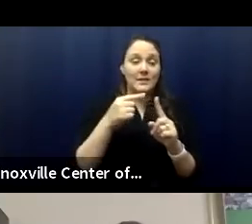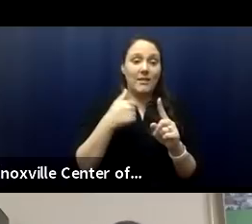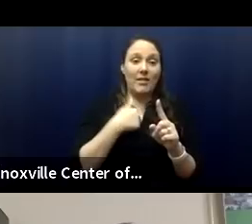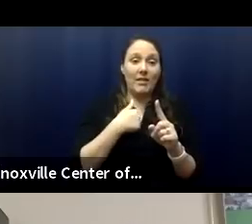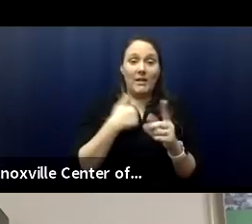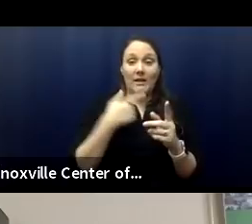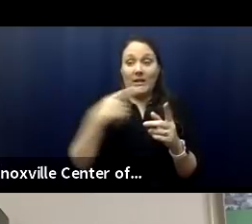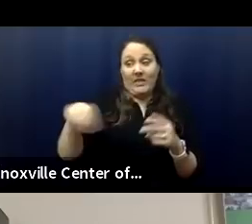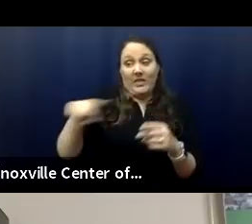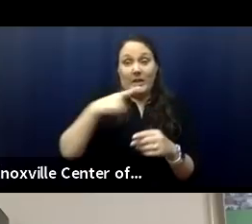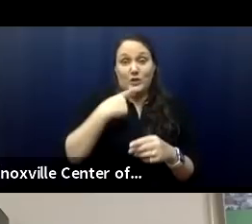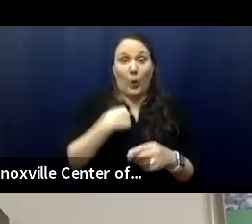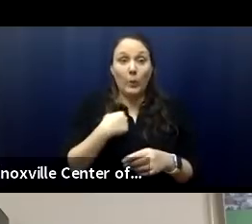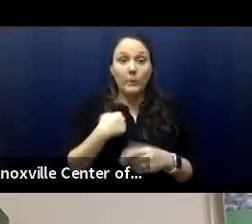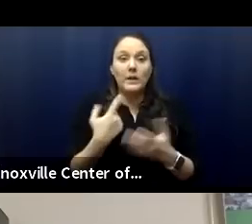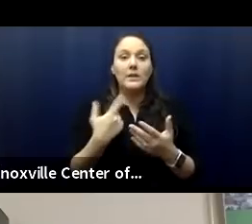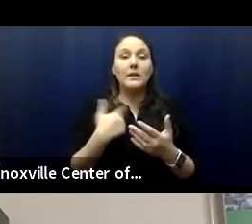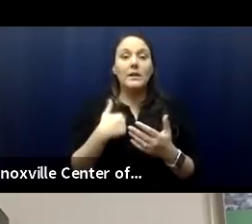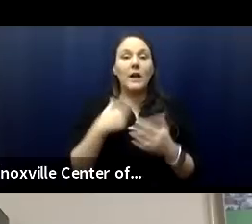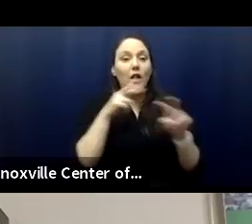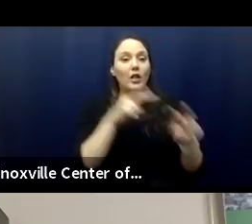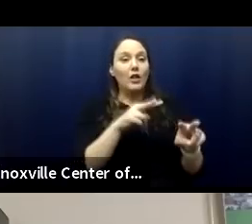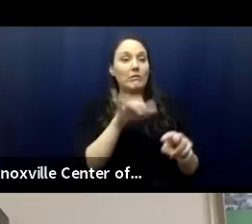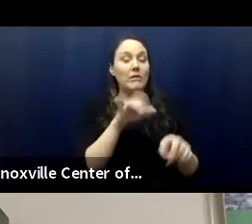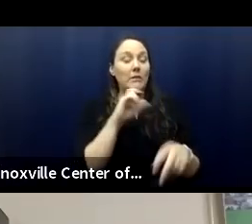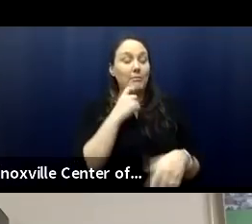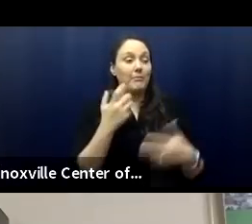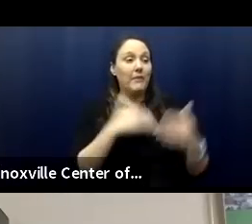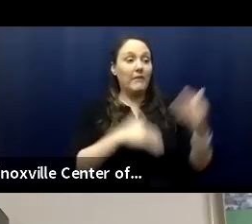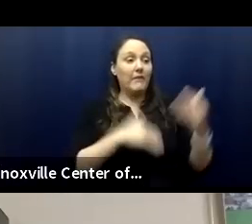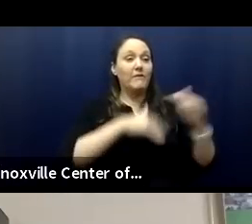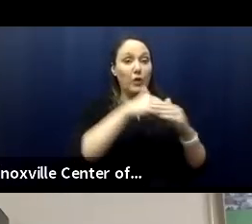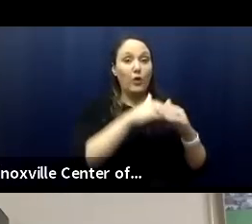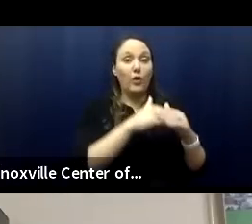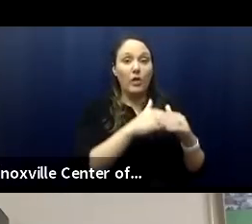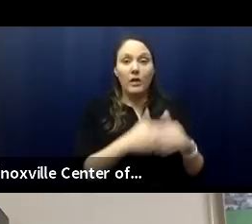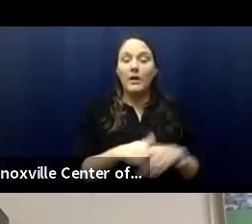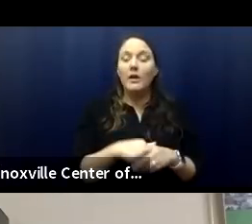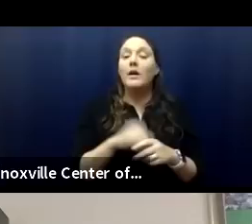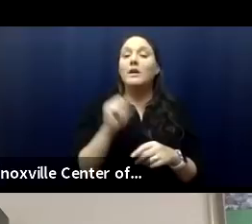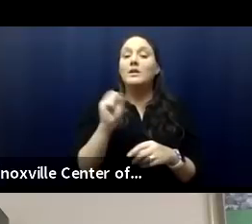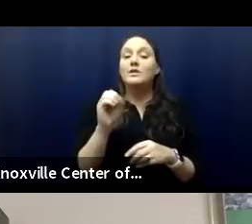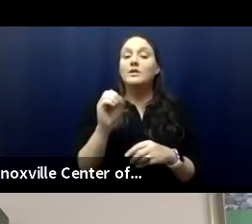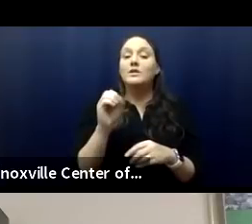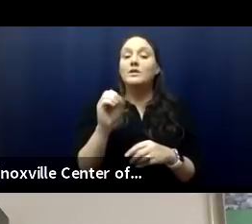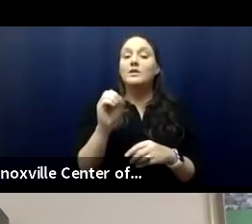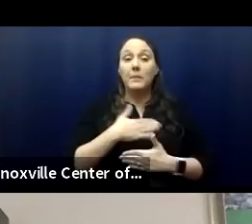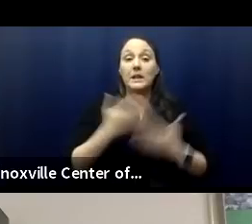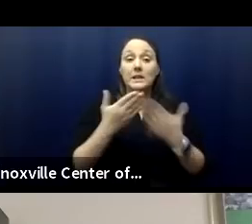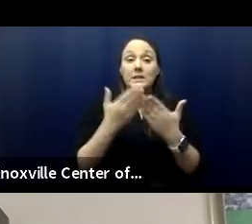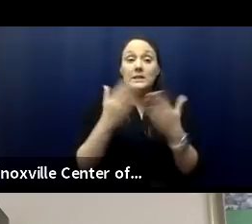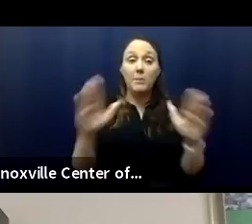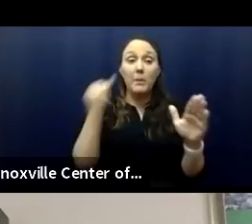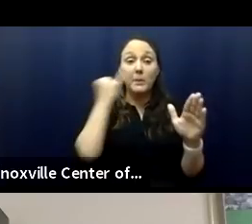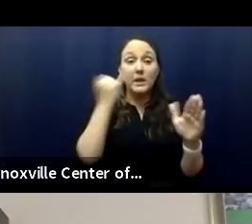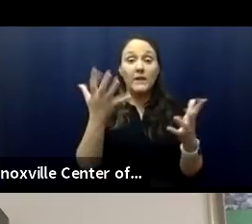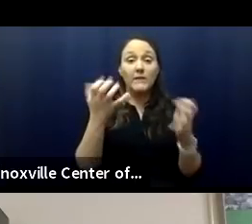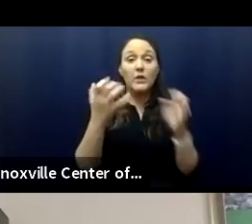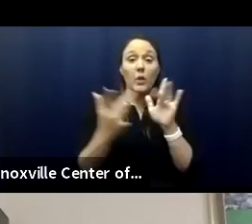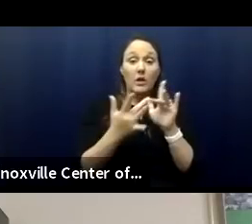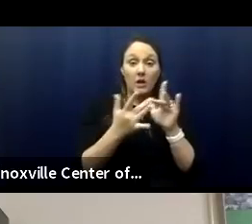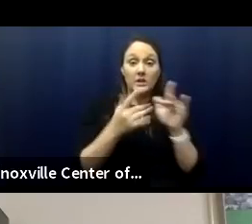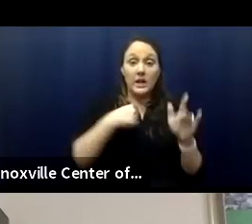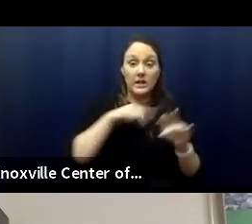and looked, and it was pretty full. So please, to the public, if you want to get hold of us, use our